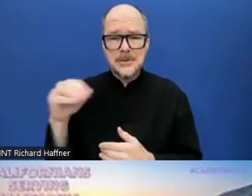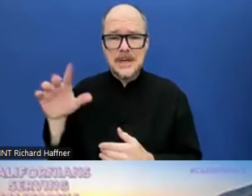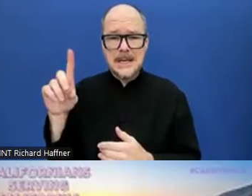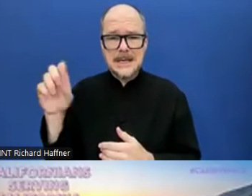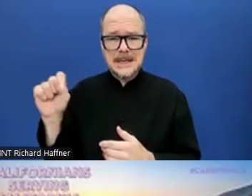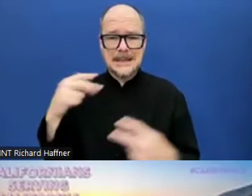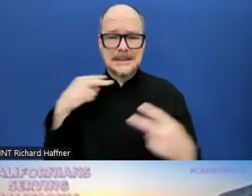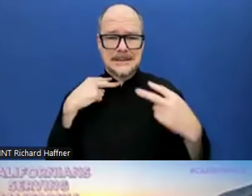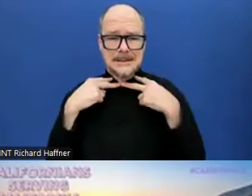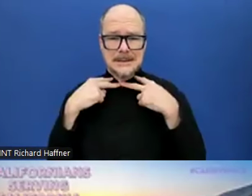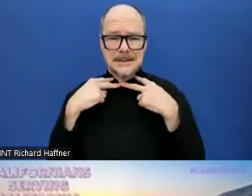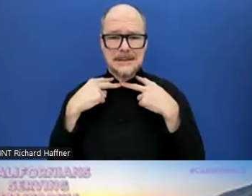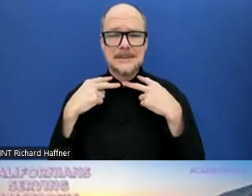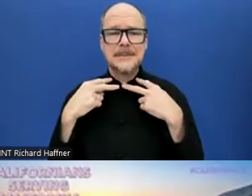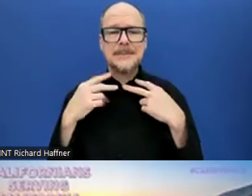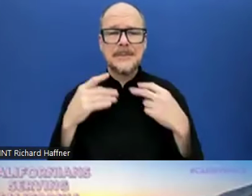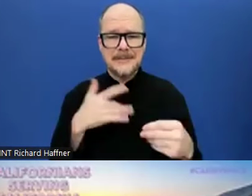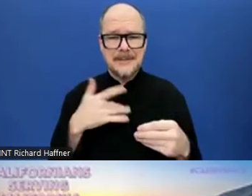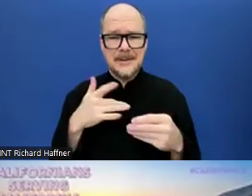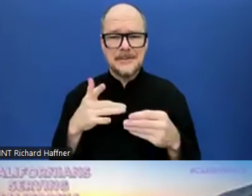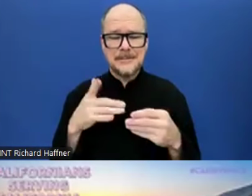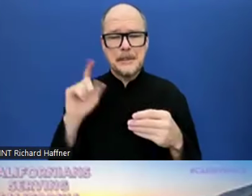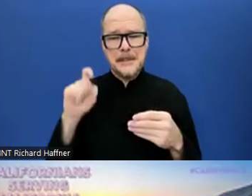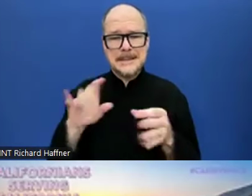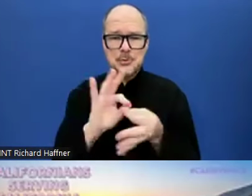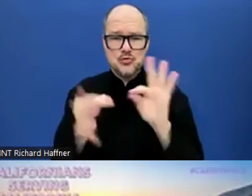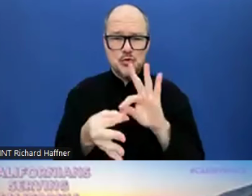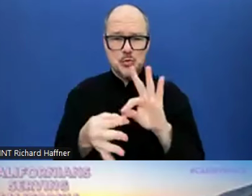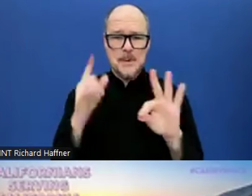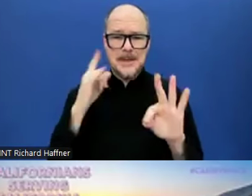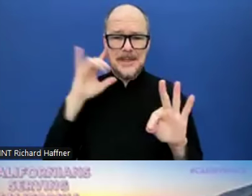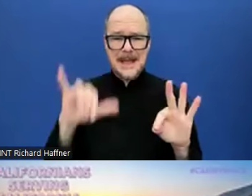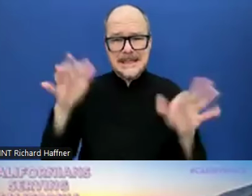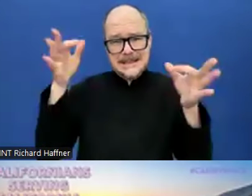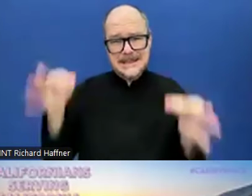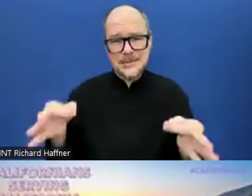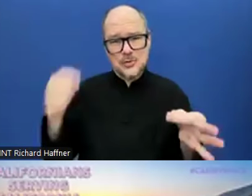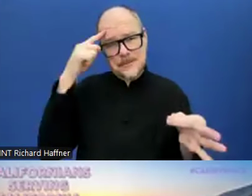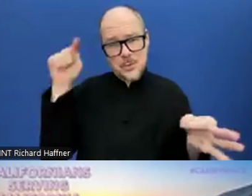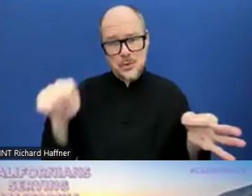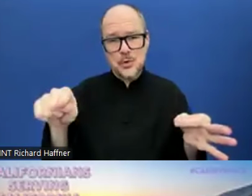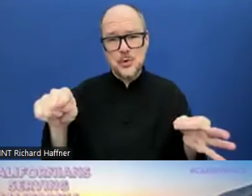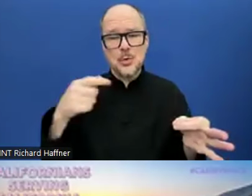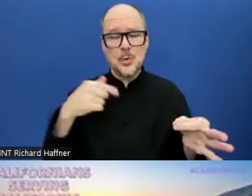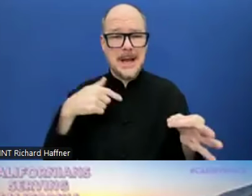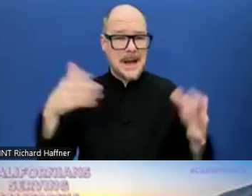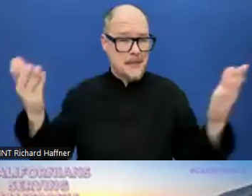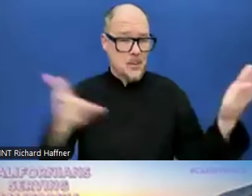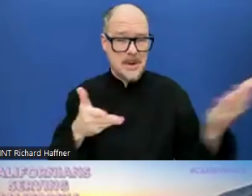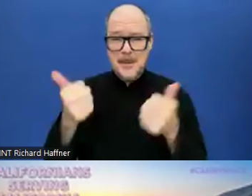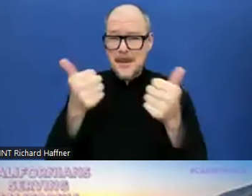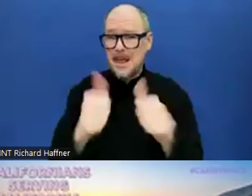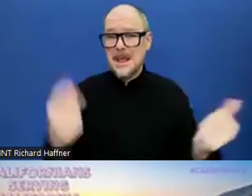sort of interpret that for you. Welcome any member of those teams to unmute.